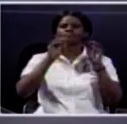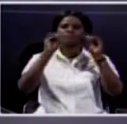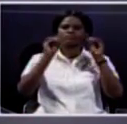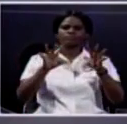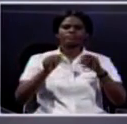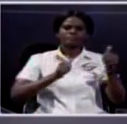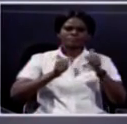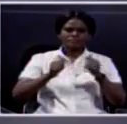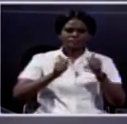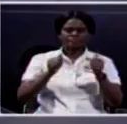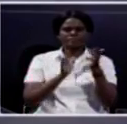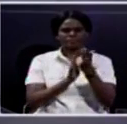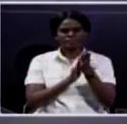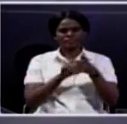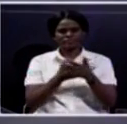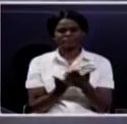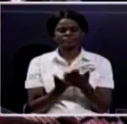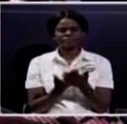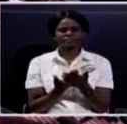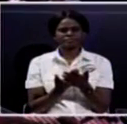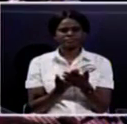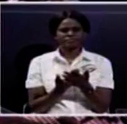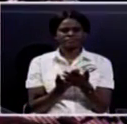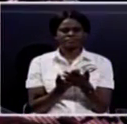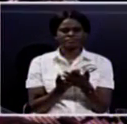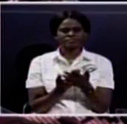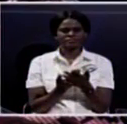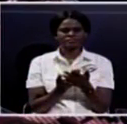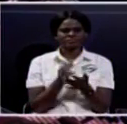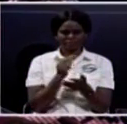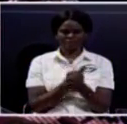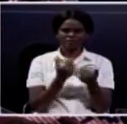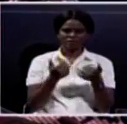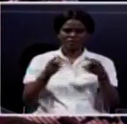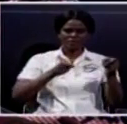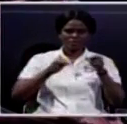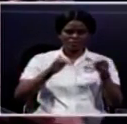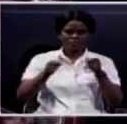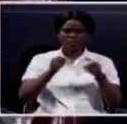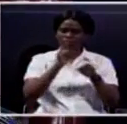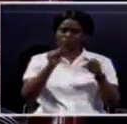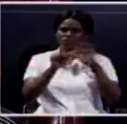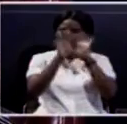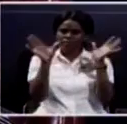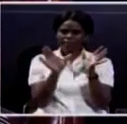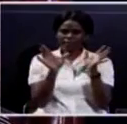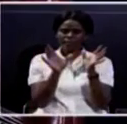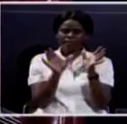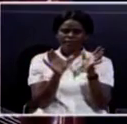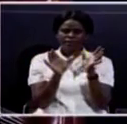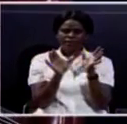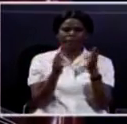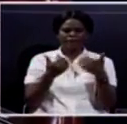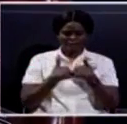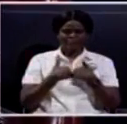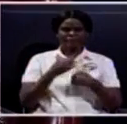administration at ministry? Yeah, we are now taking some corrective measures. And you see, I have a privilege